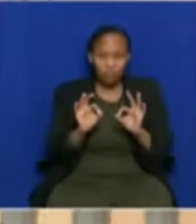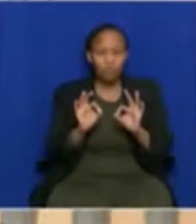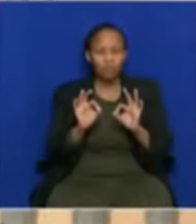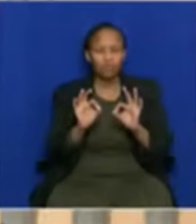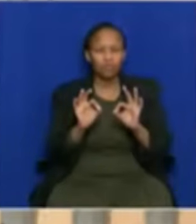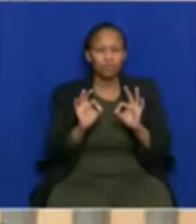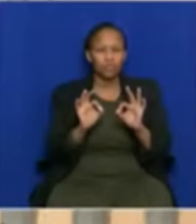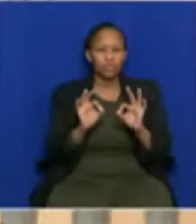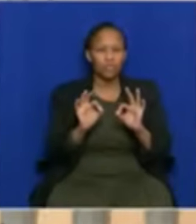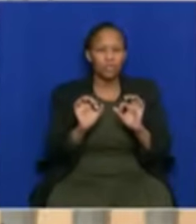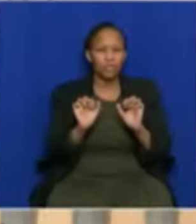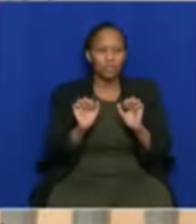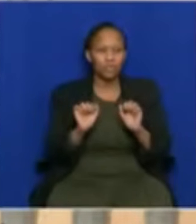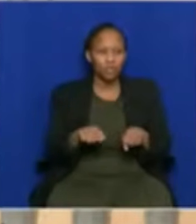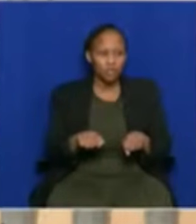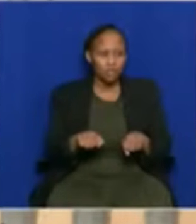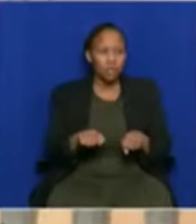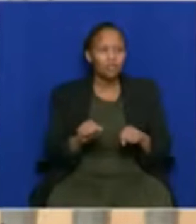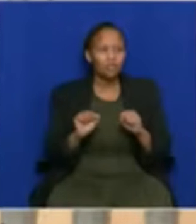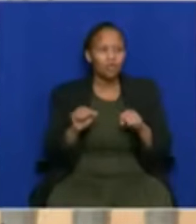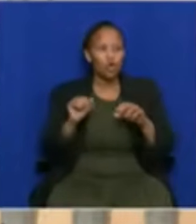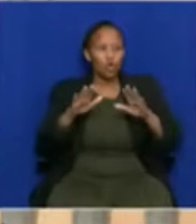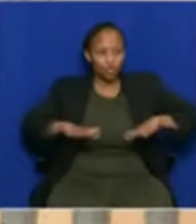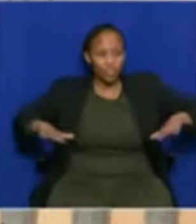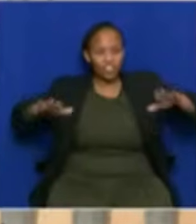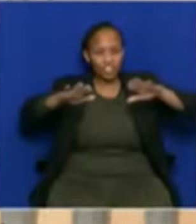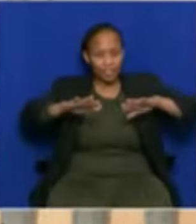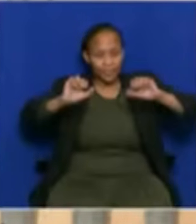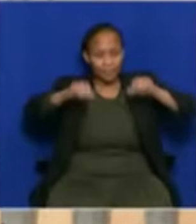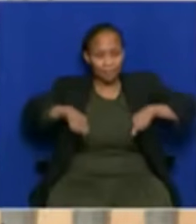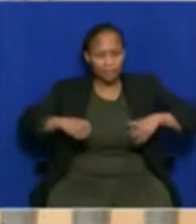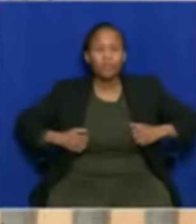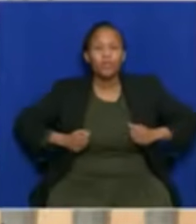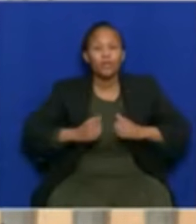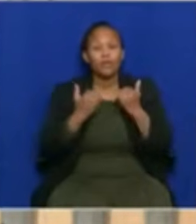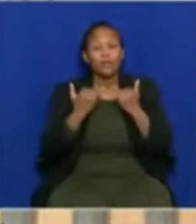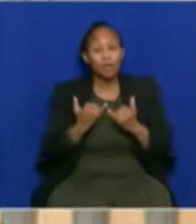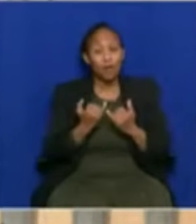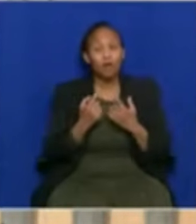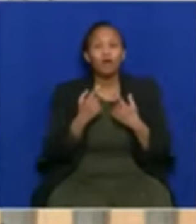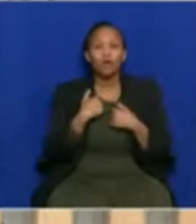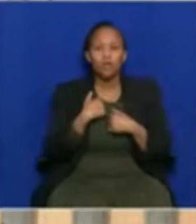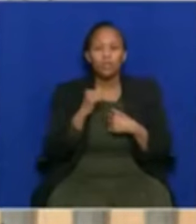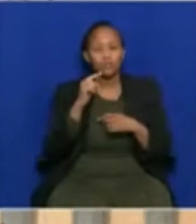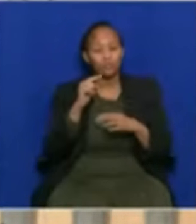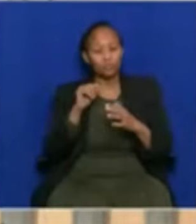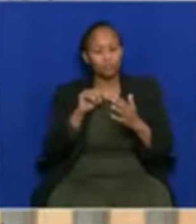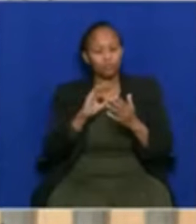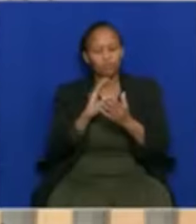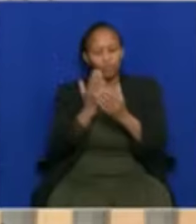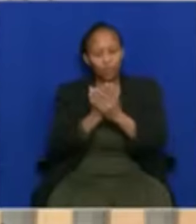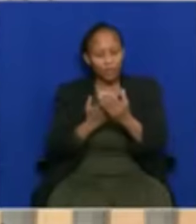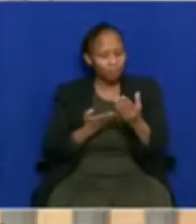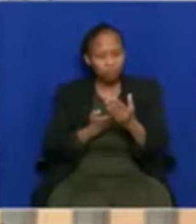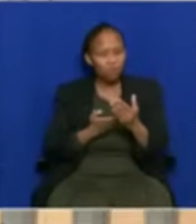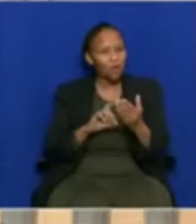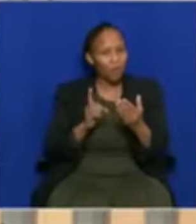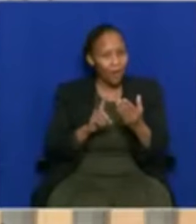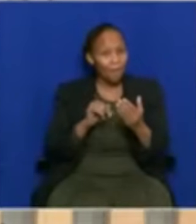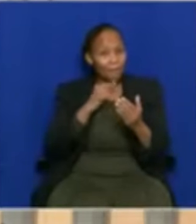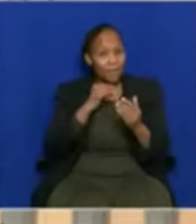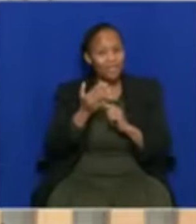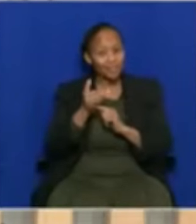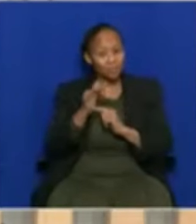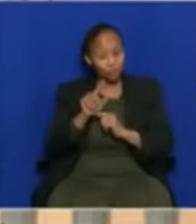Is it fair to assume that he is correct as regards what was in the docket, what he expresses at 4? That's all there